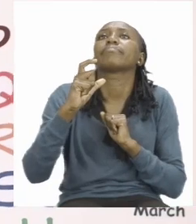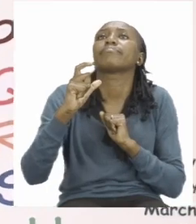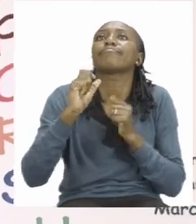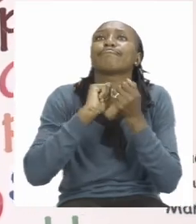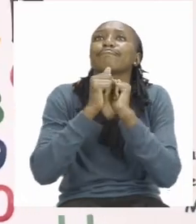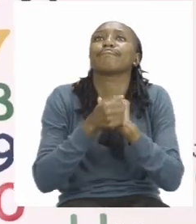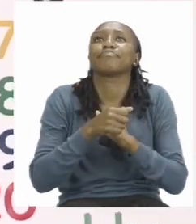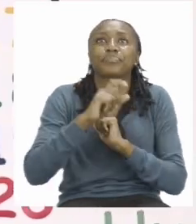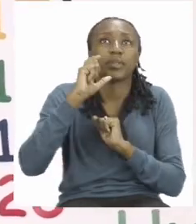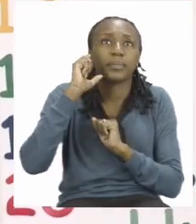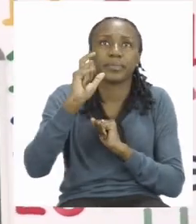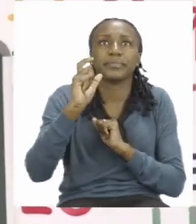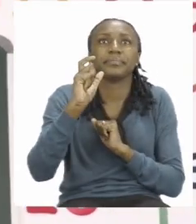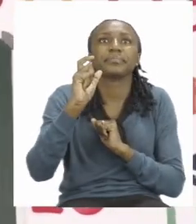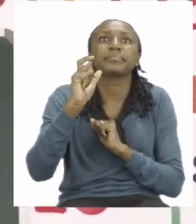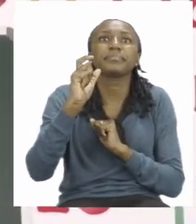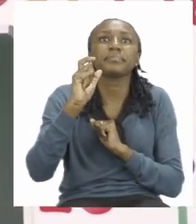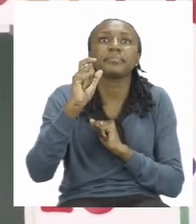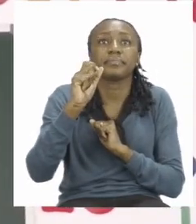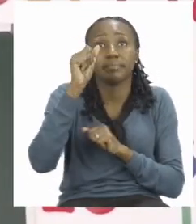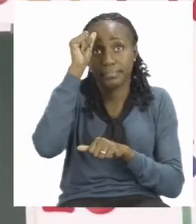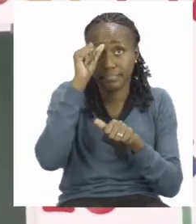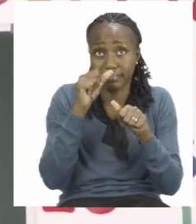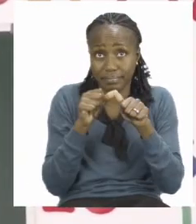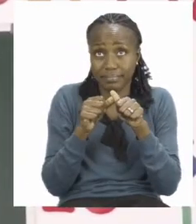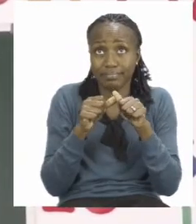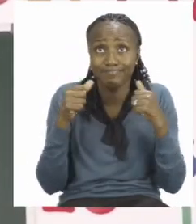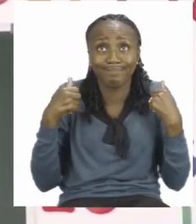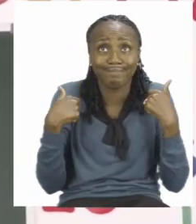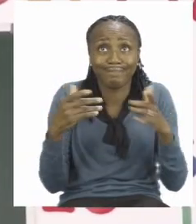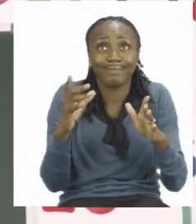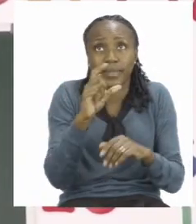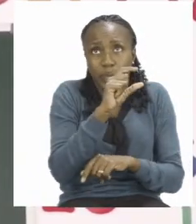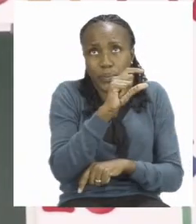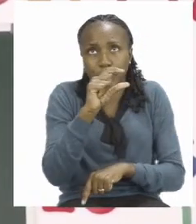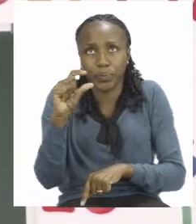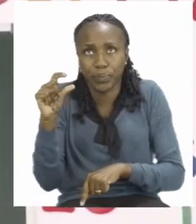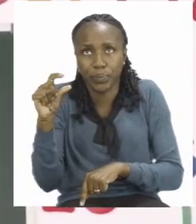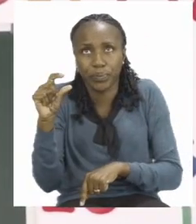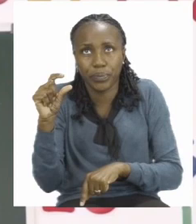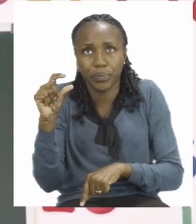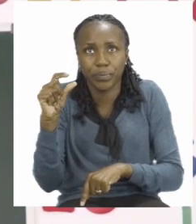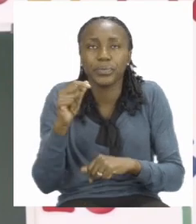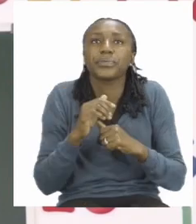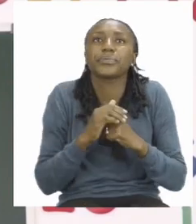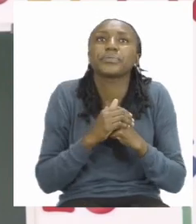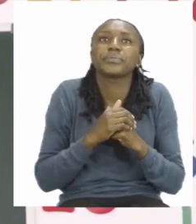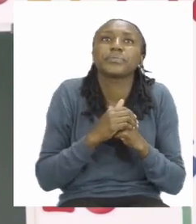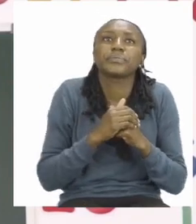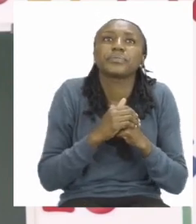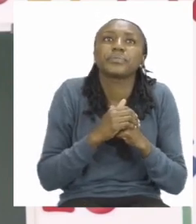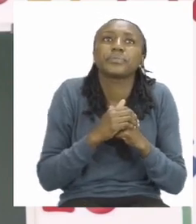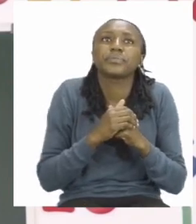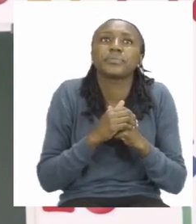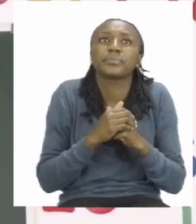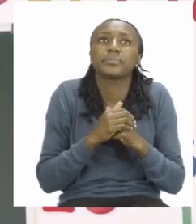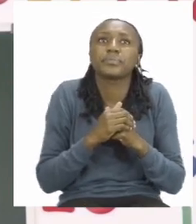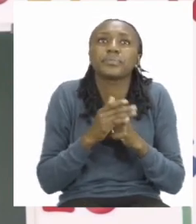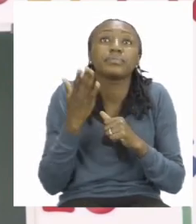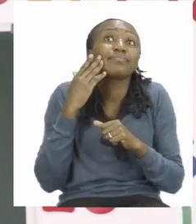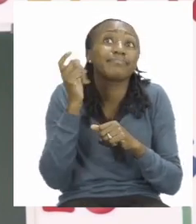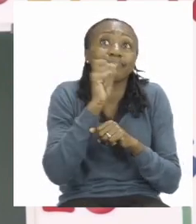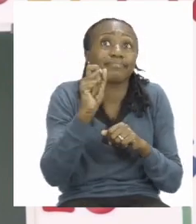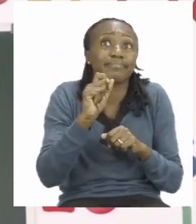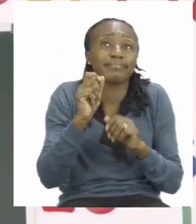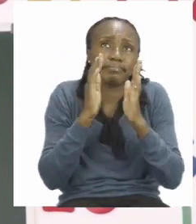big letter, because remember, it is starting a sentence. So when you are going to rewrite